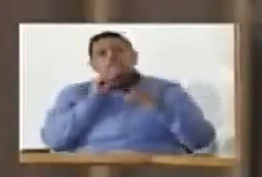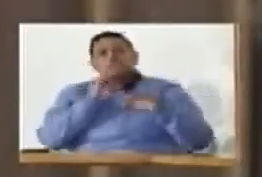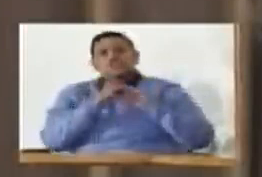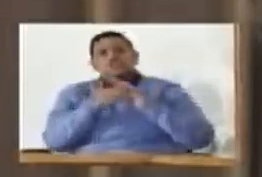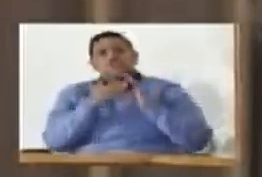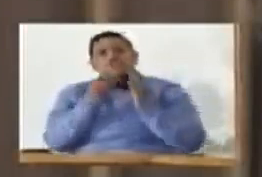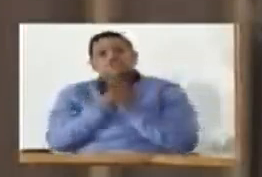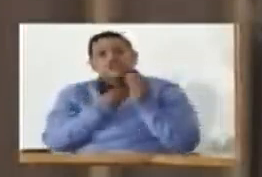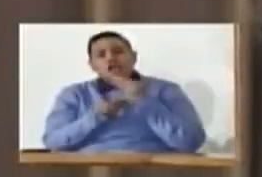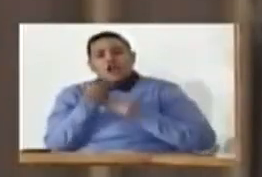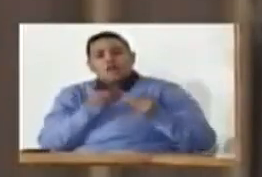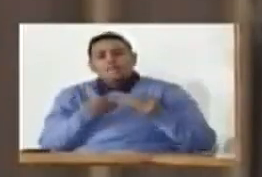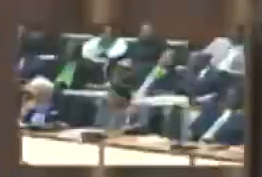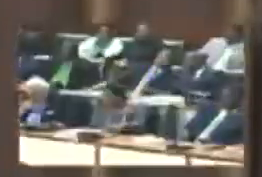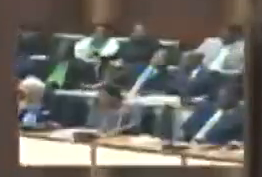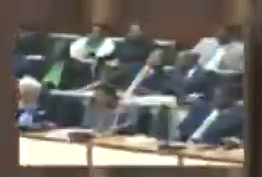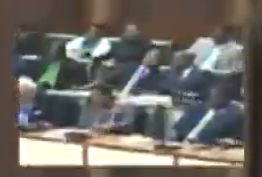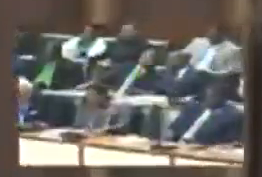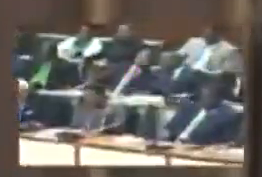agents.